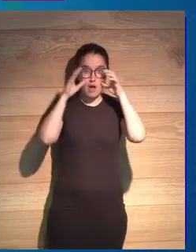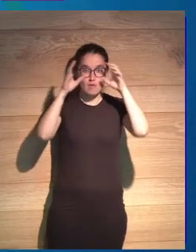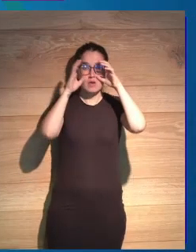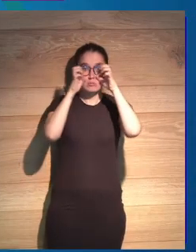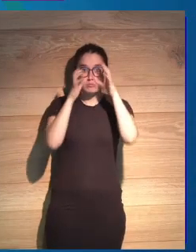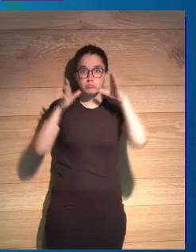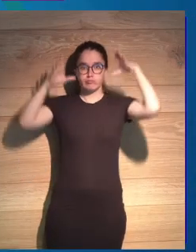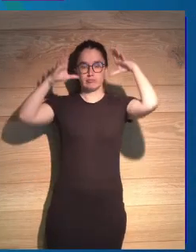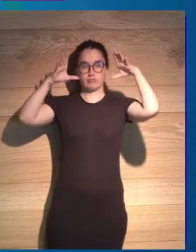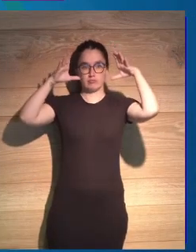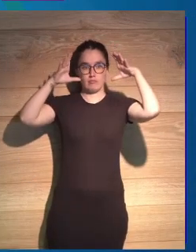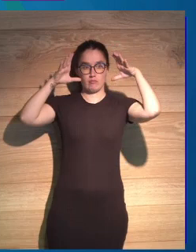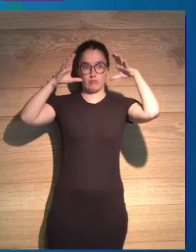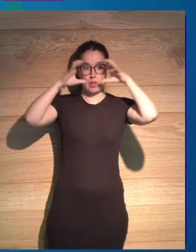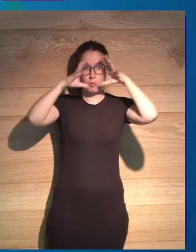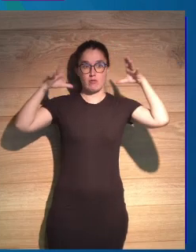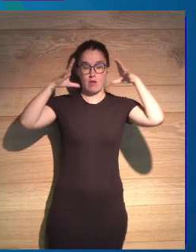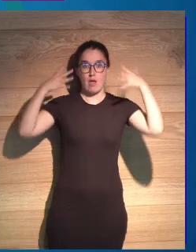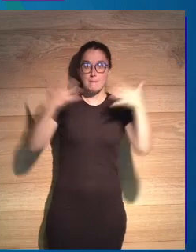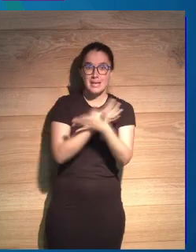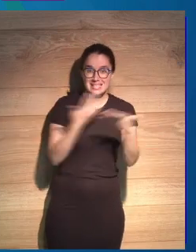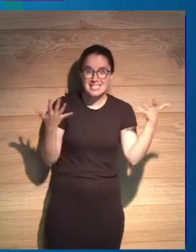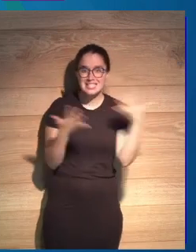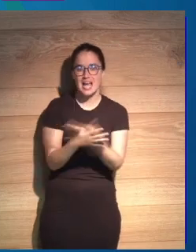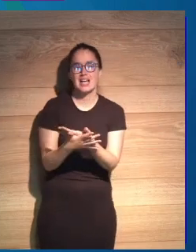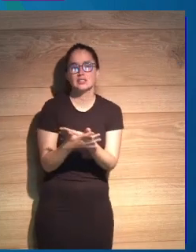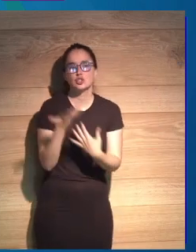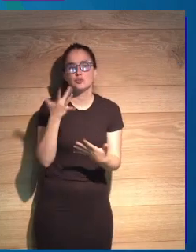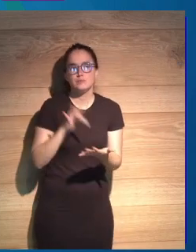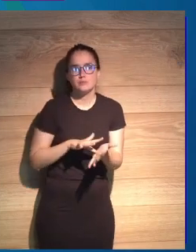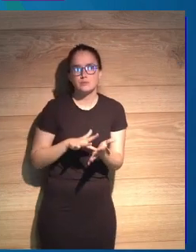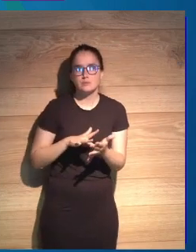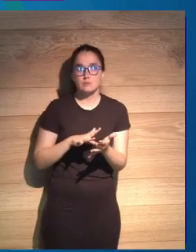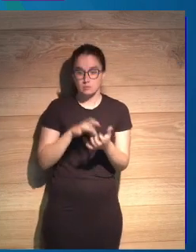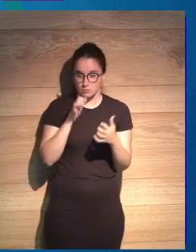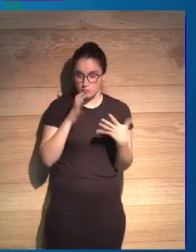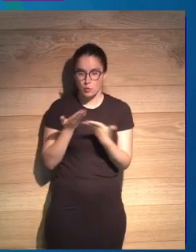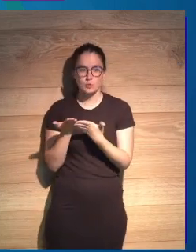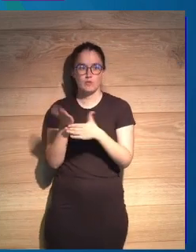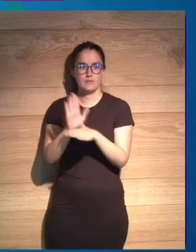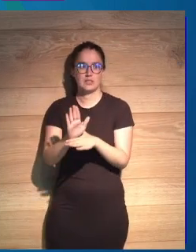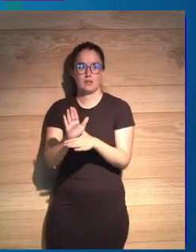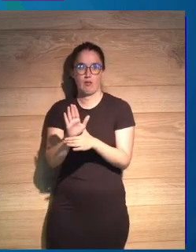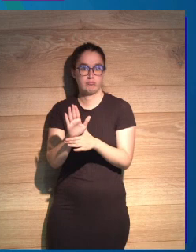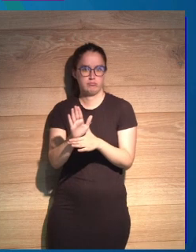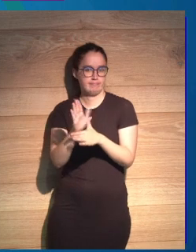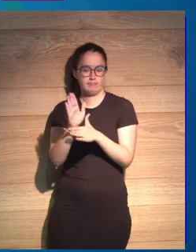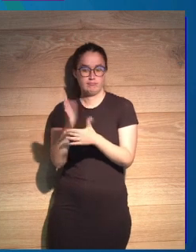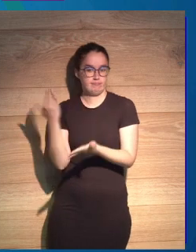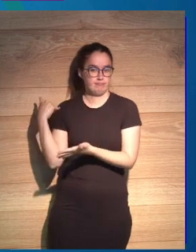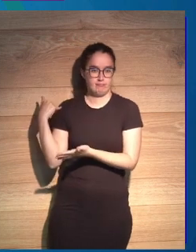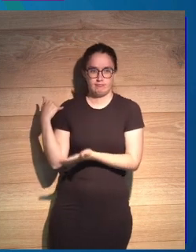technologies. So virtual reality and augmented reality, mixed reality glasses,